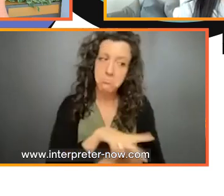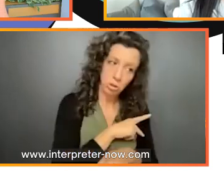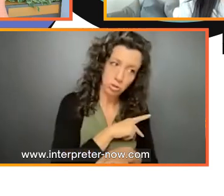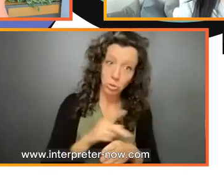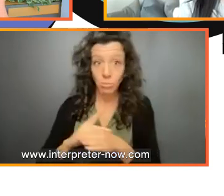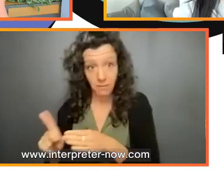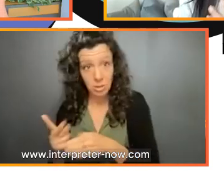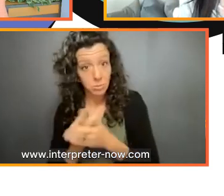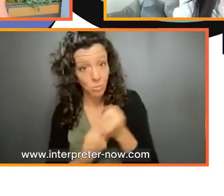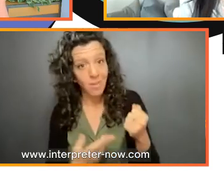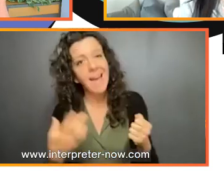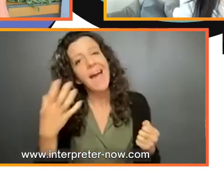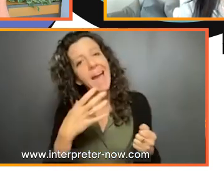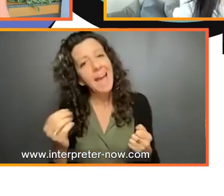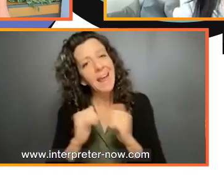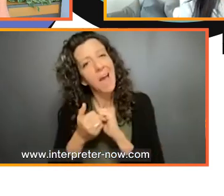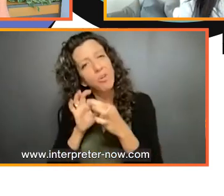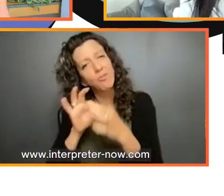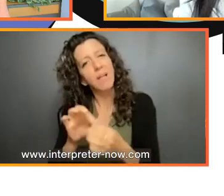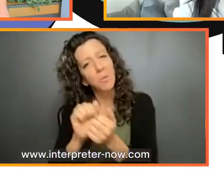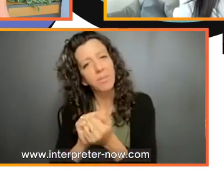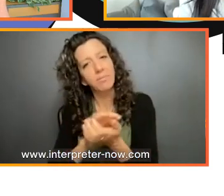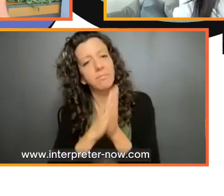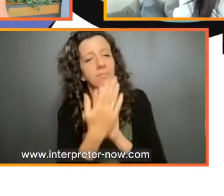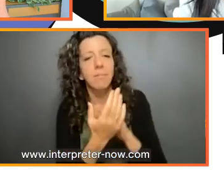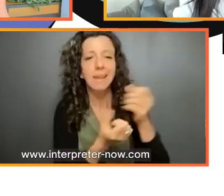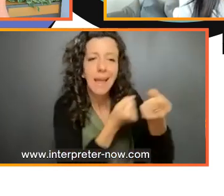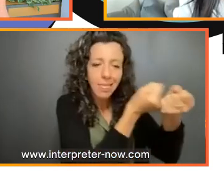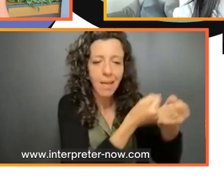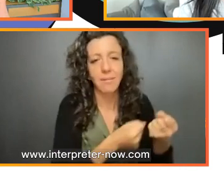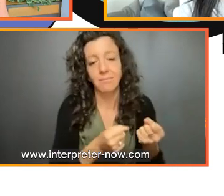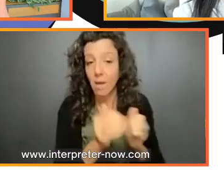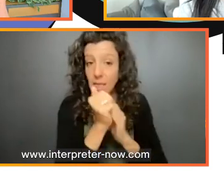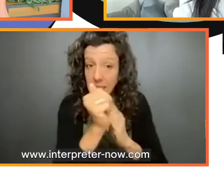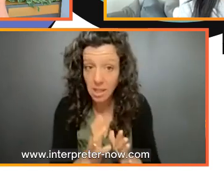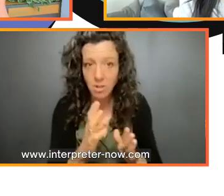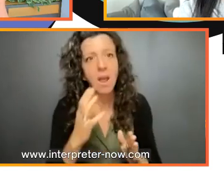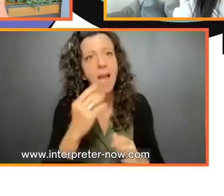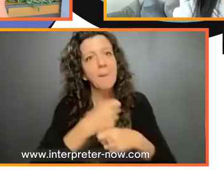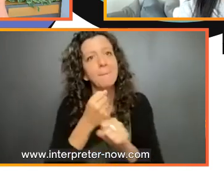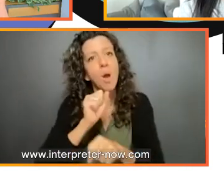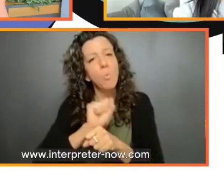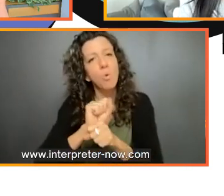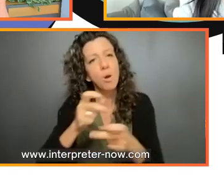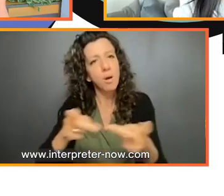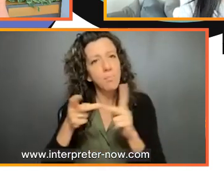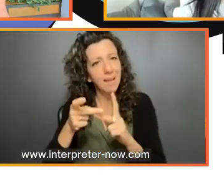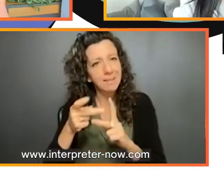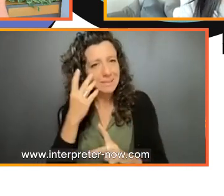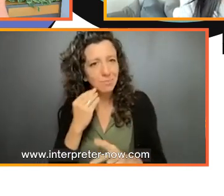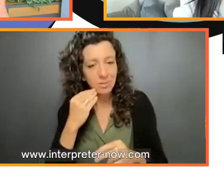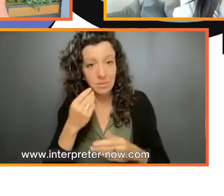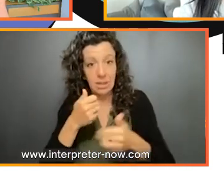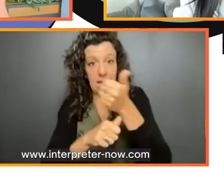regulated, when we have done our healing work, where we help others to heal. And we also get out of